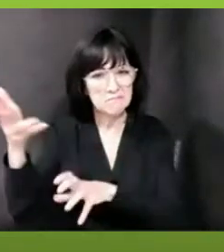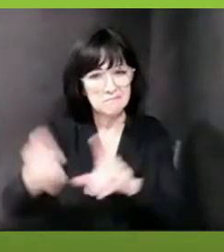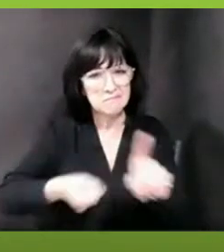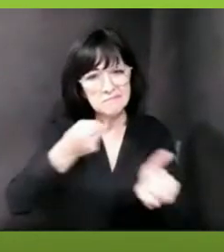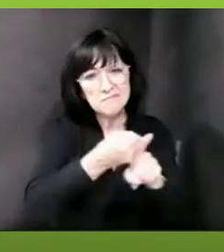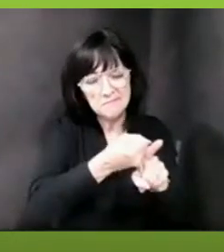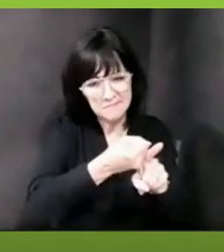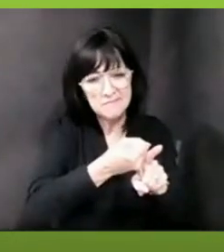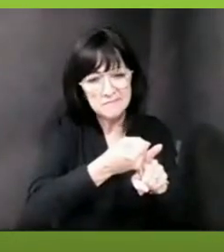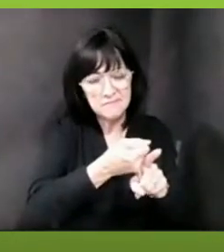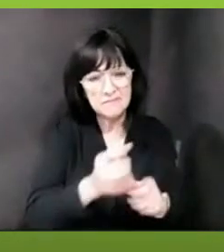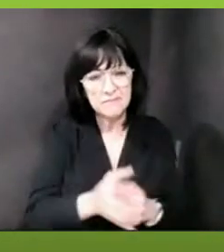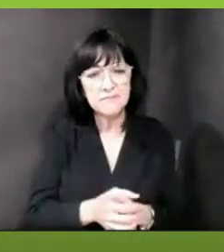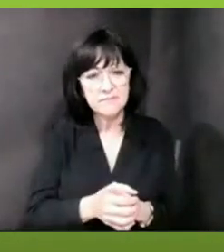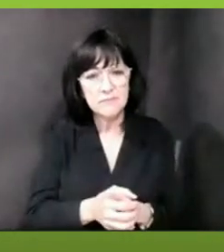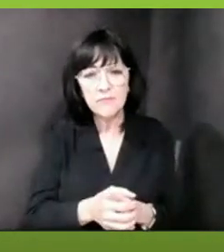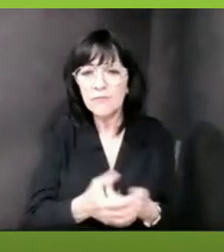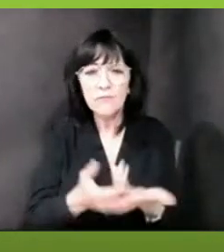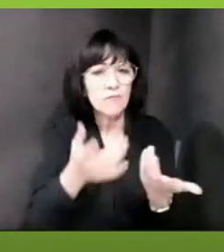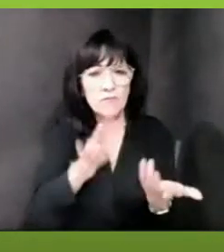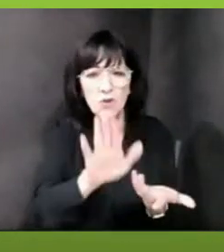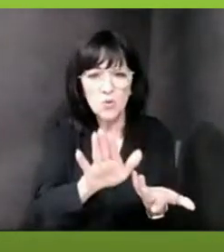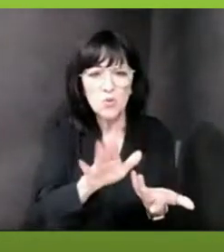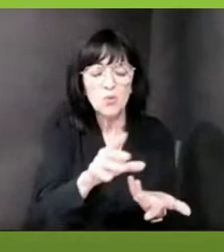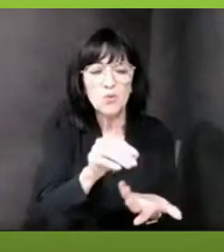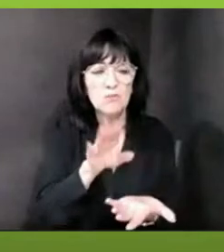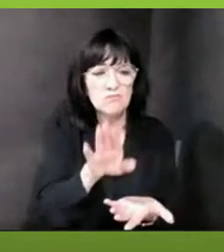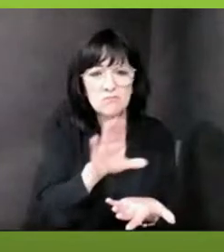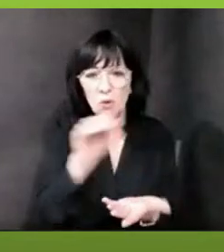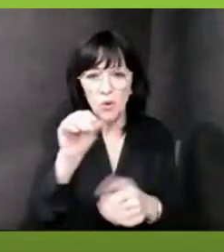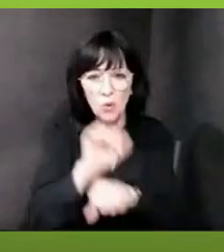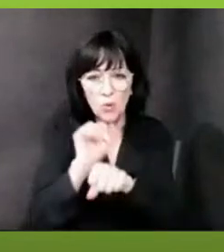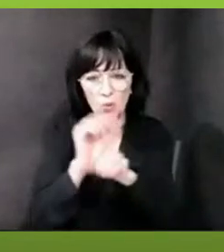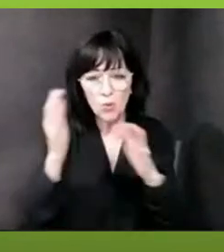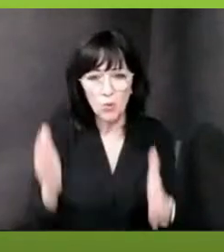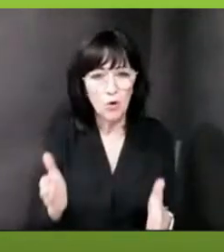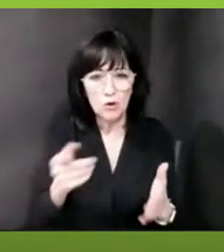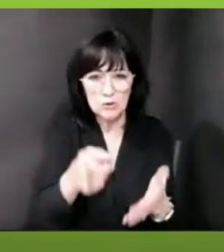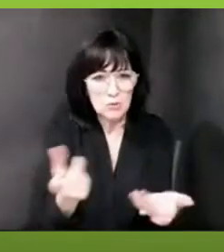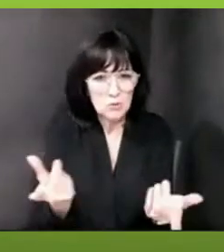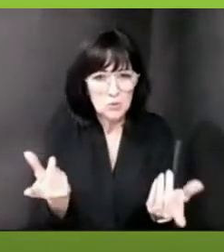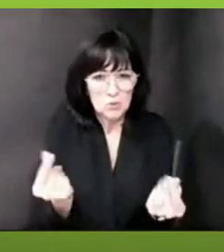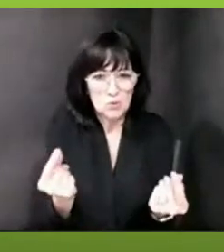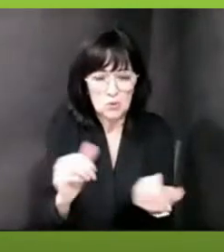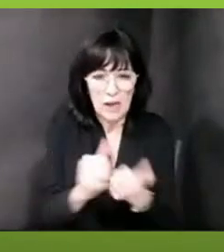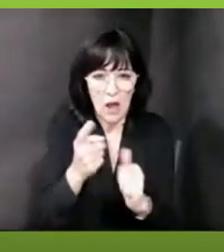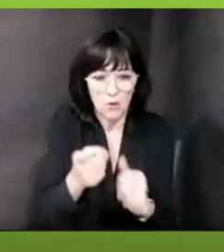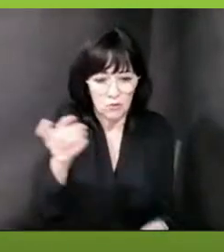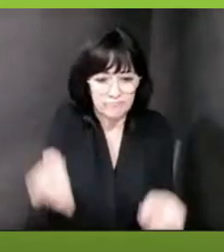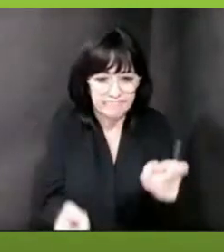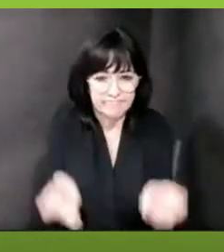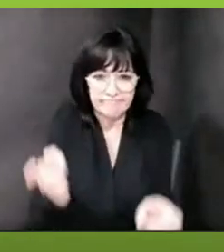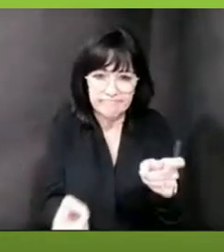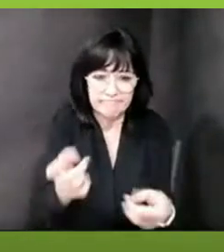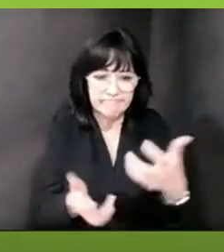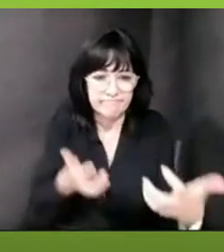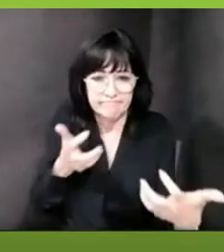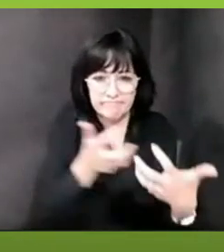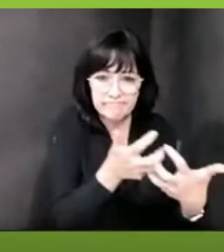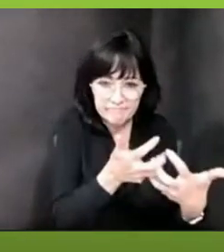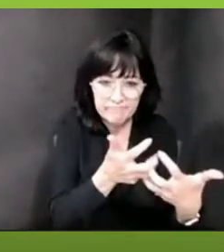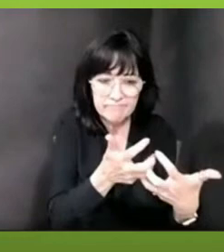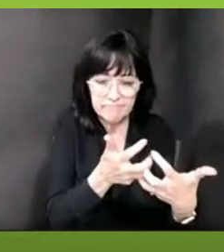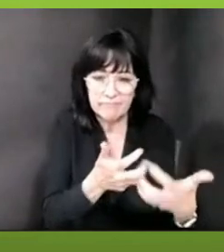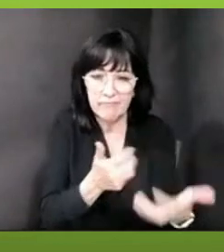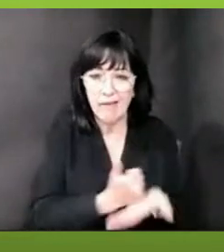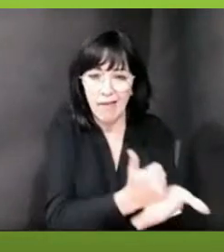you and your coworkers have had to maybe adapt as well in helping them build